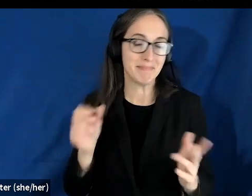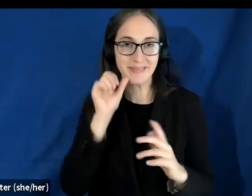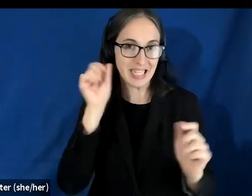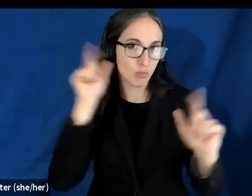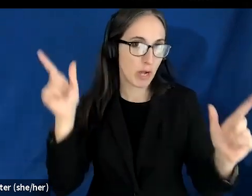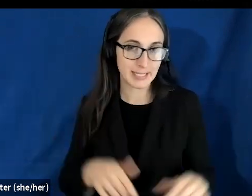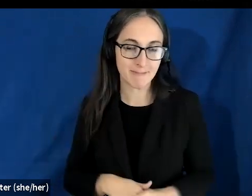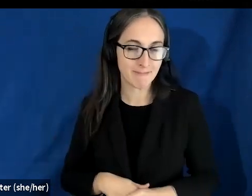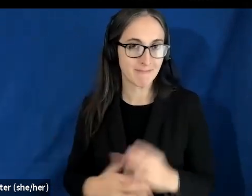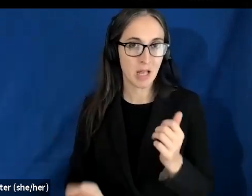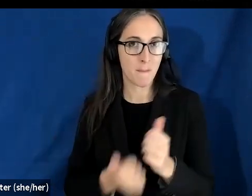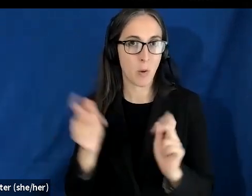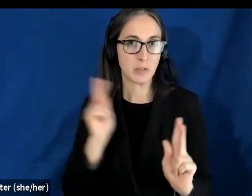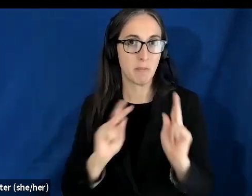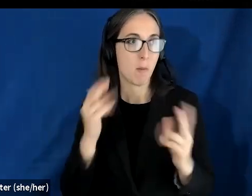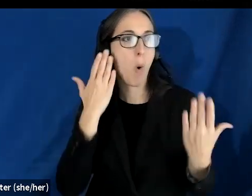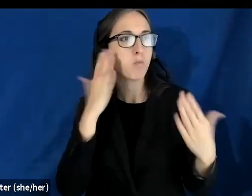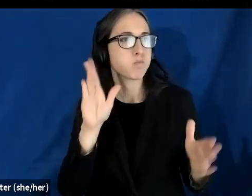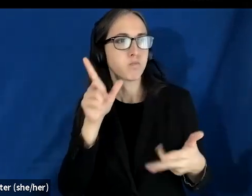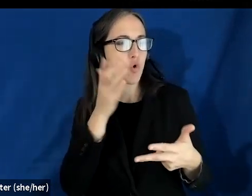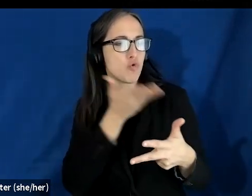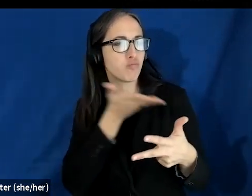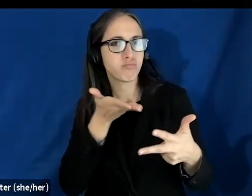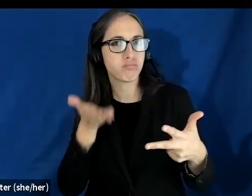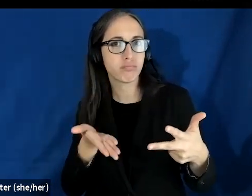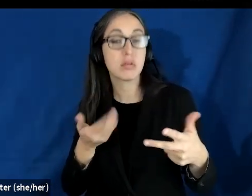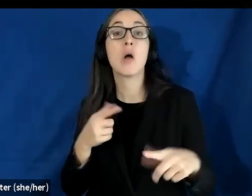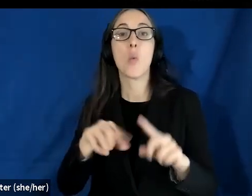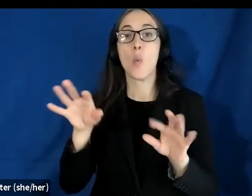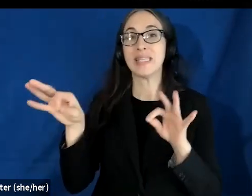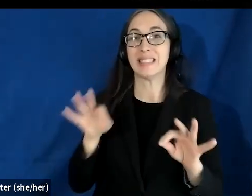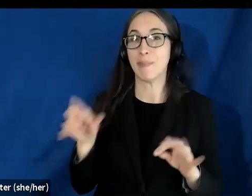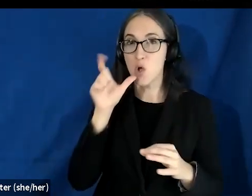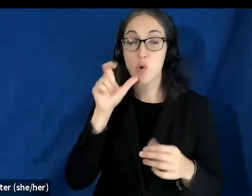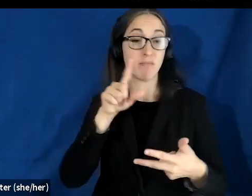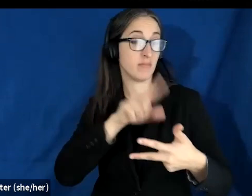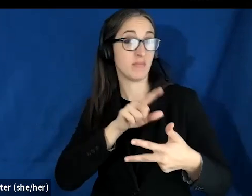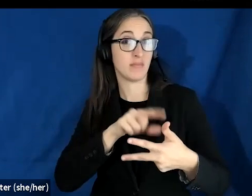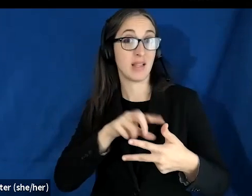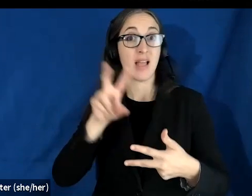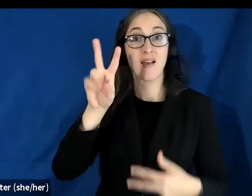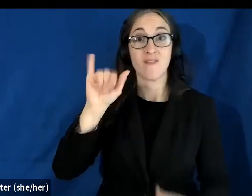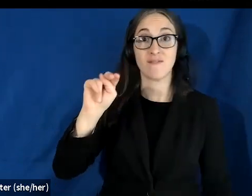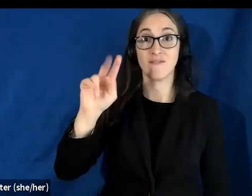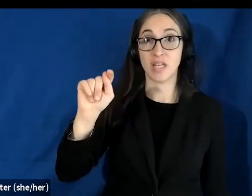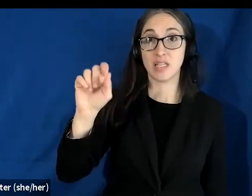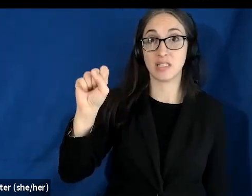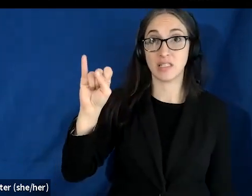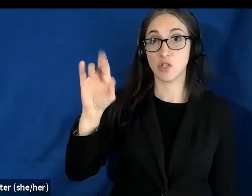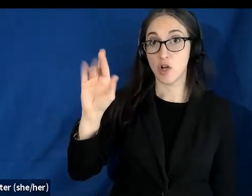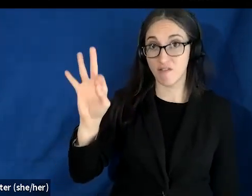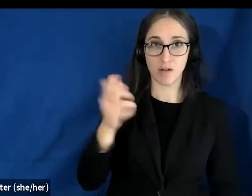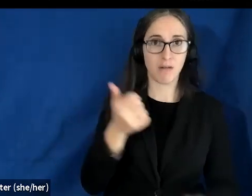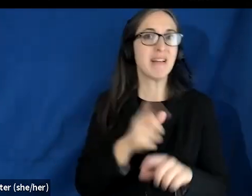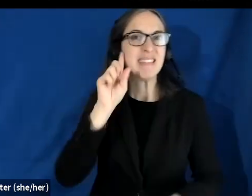Most people don't know, but let me explain who they are. The first person is Vincerf. He's deaf, and that is what inspired